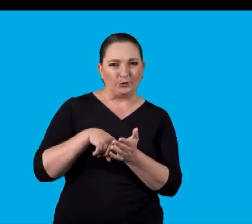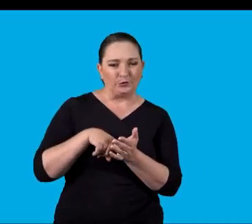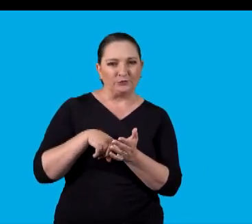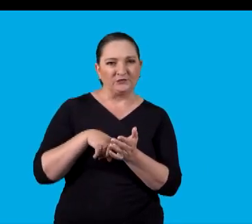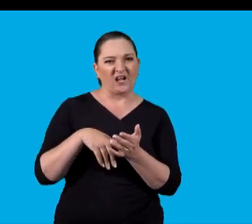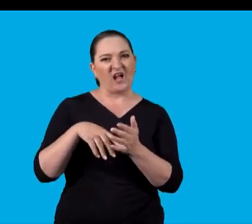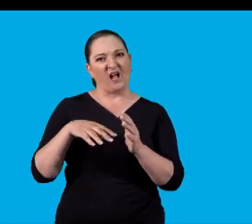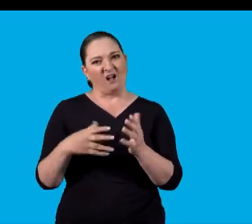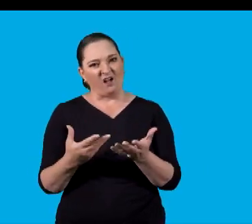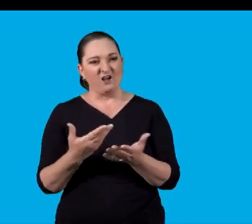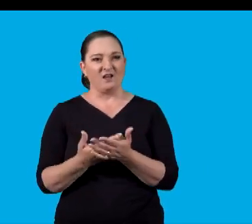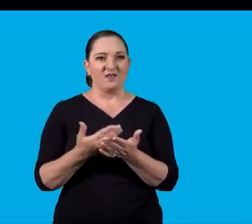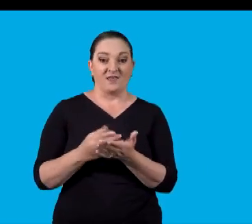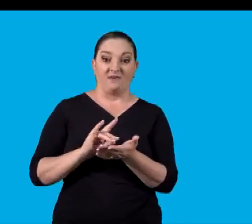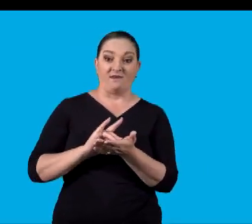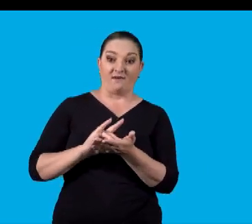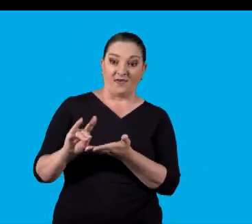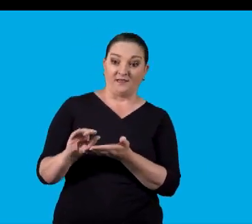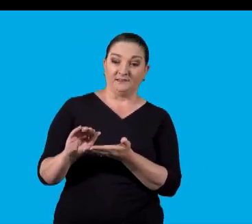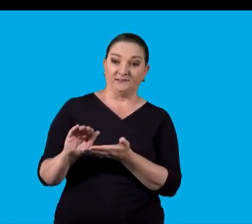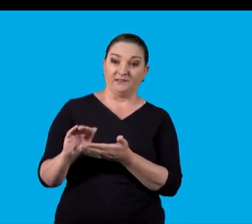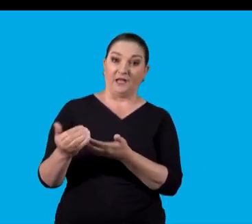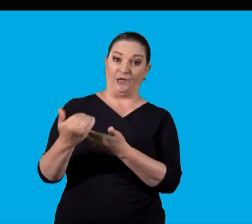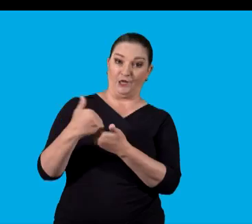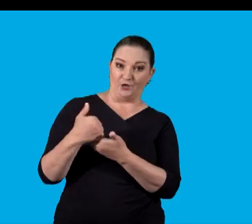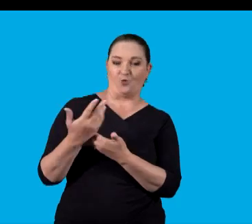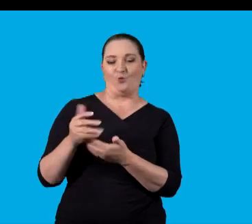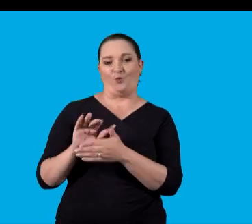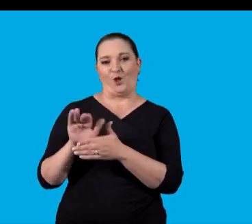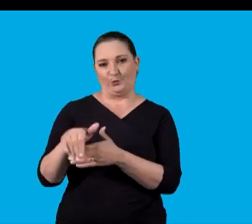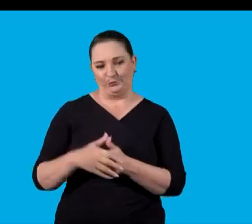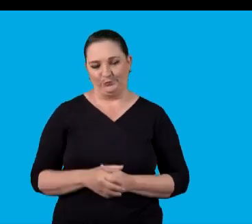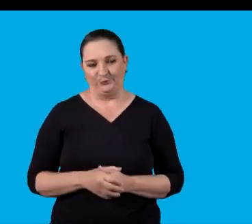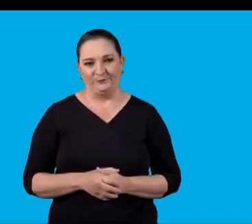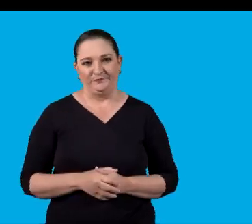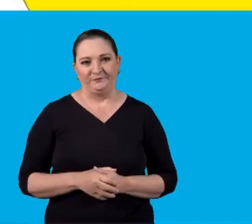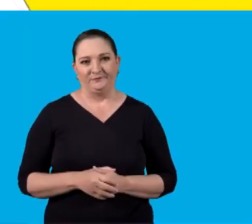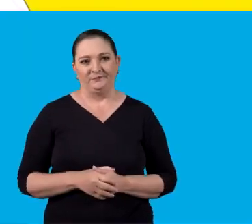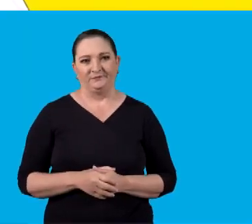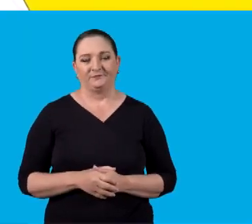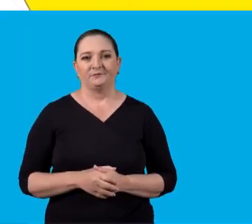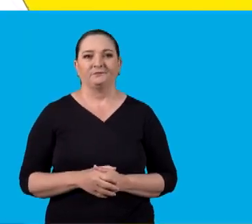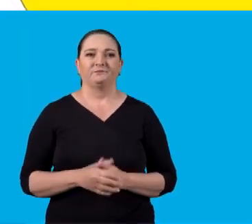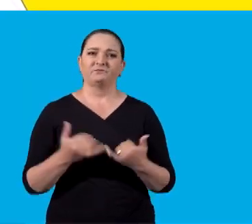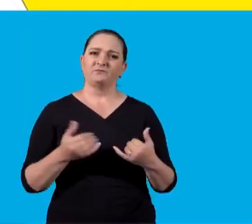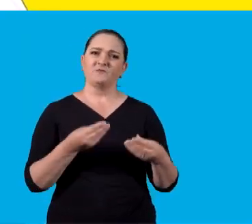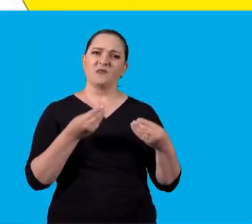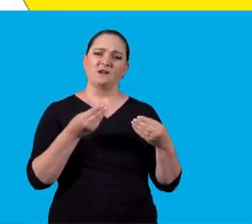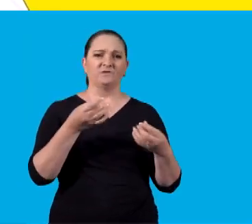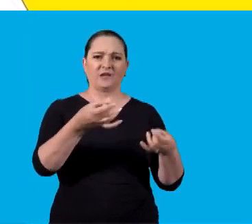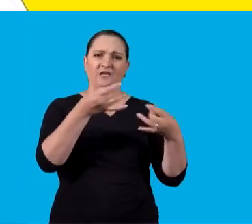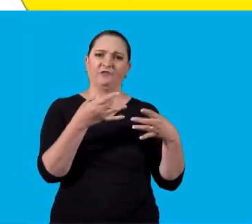at the increases and the decreases in the loan and how that can become cash inflow or cash outflow.